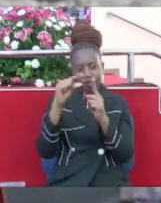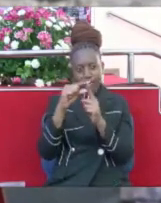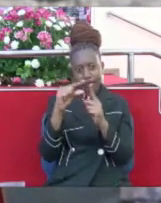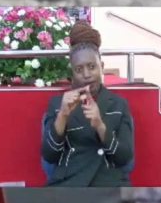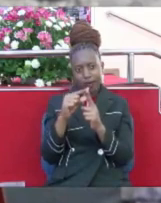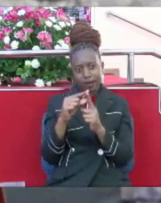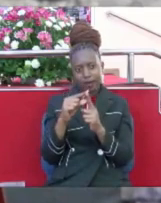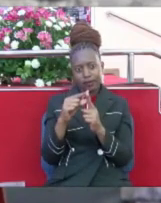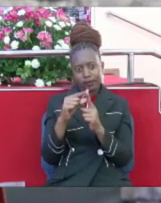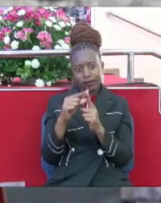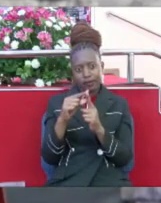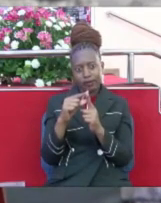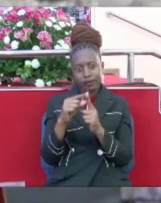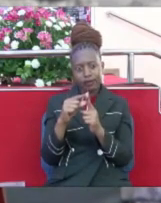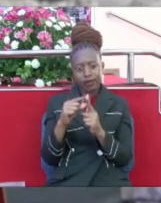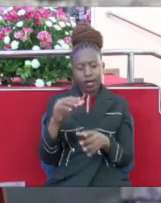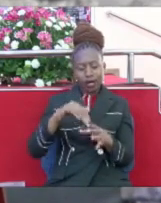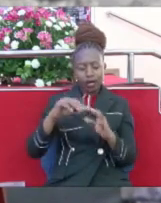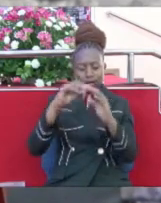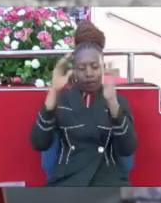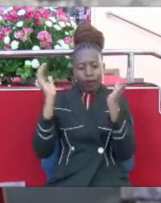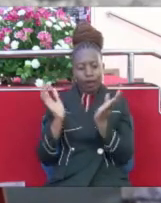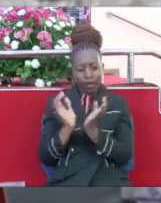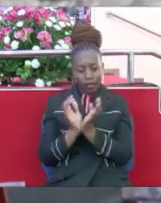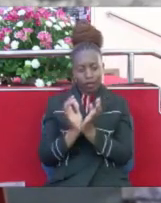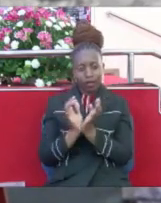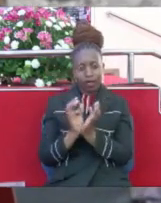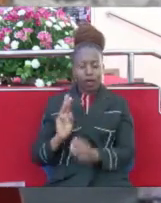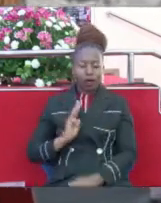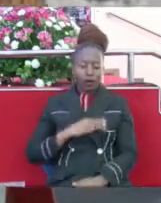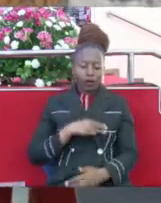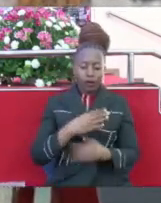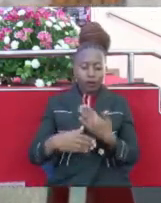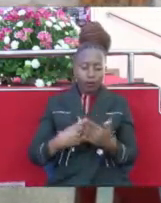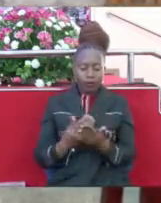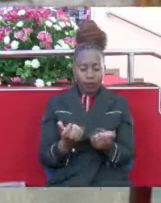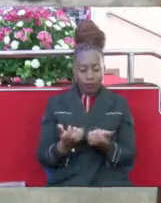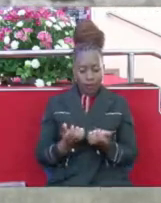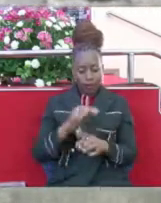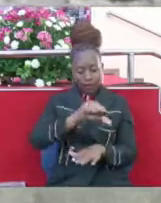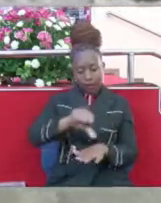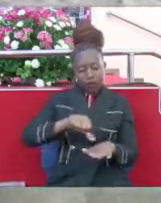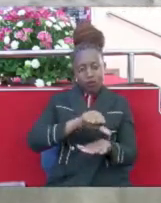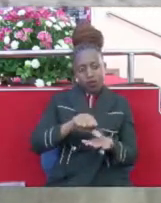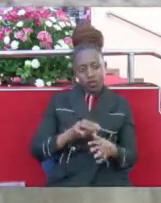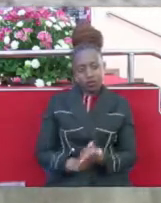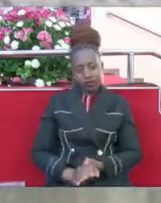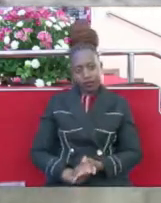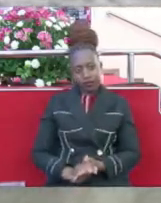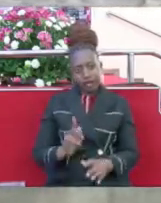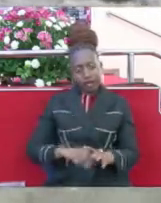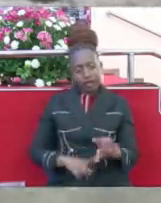were. We require that anointing. When Elijah threw his cloak or his